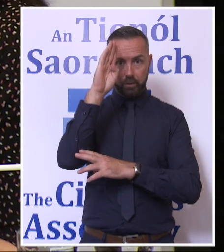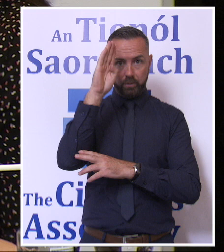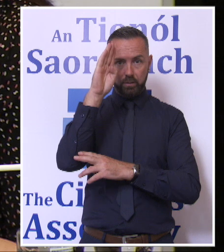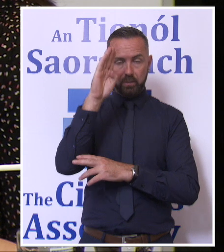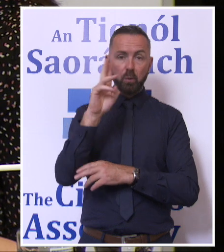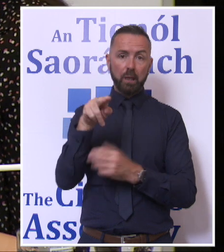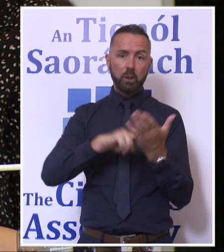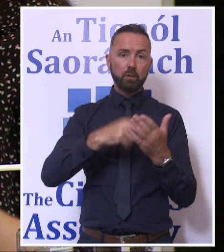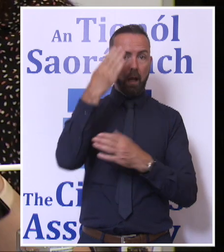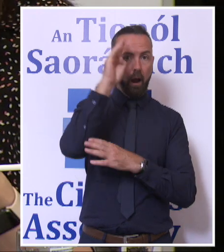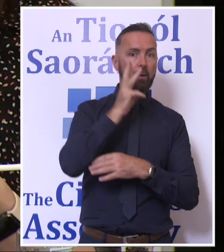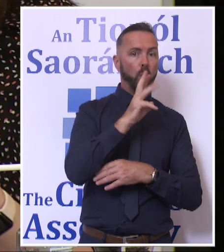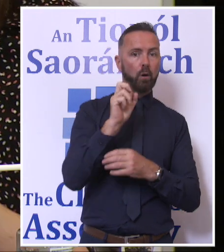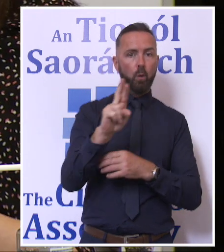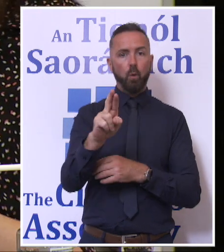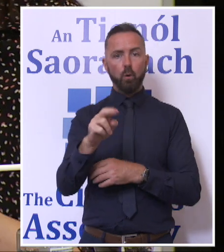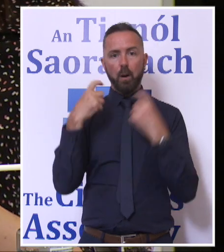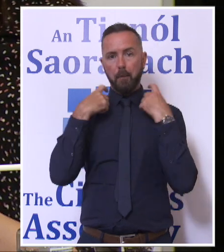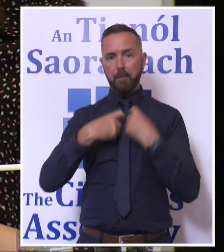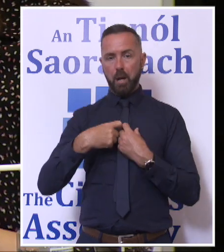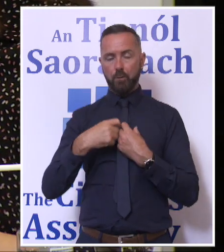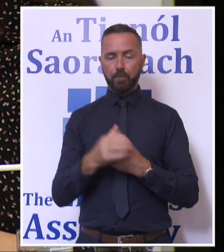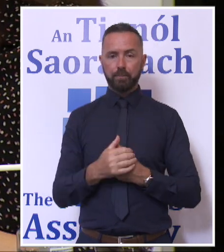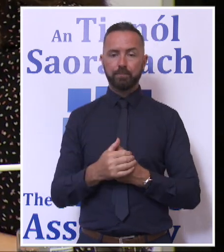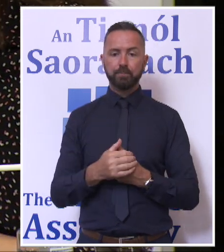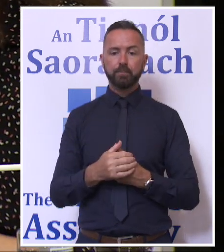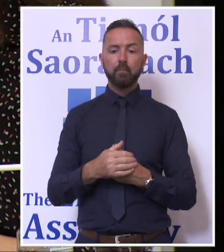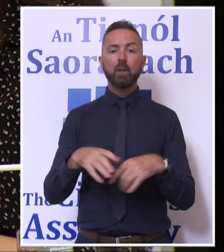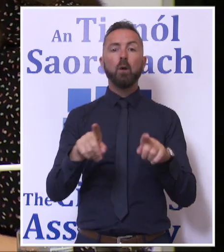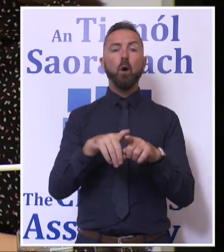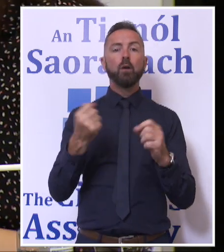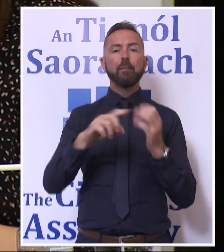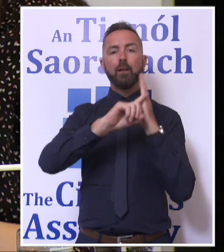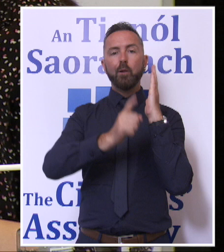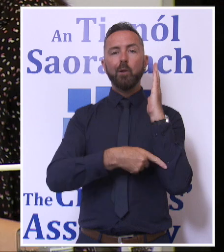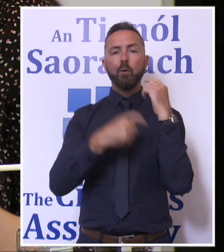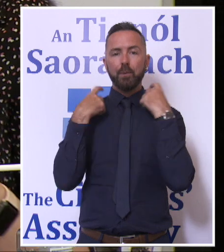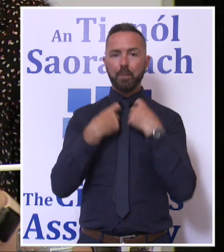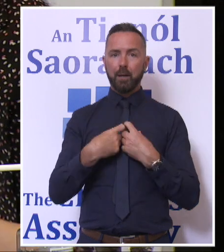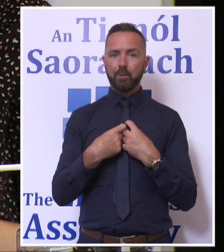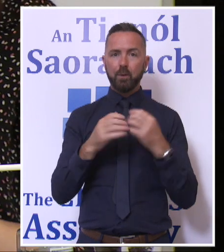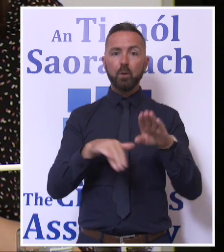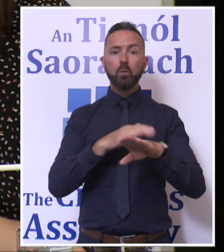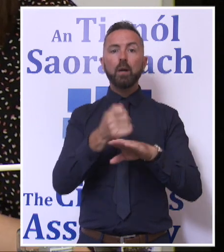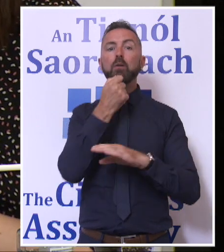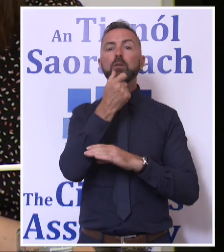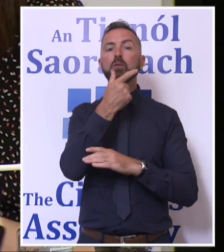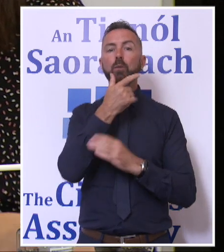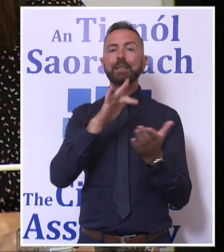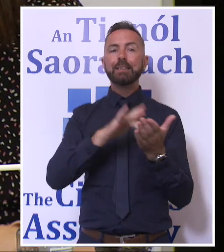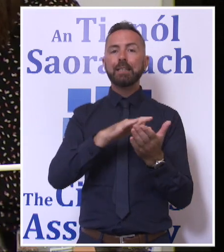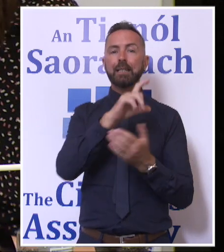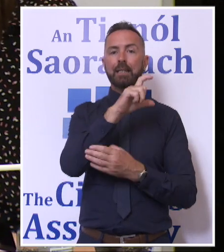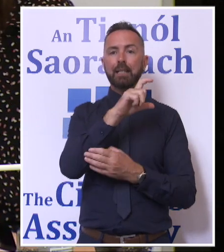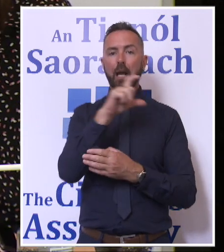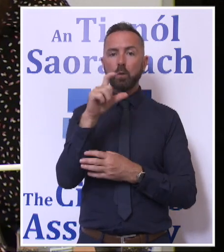mayor. And then we also have, as Jim referred to already, the Lord Mayors, and they are in Dublin City Council and Cork